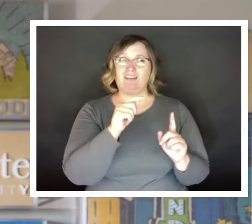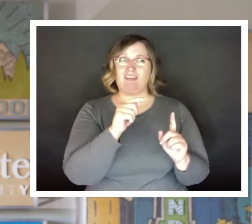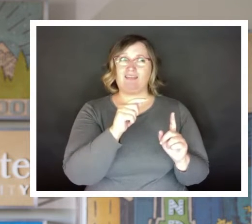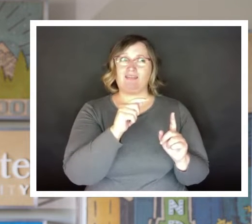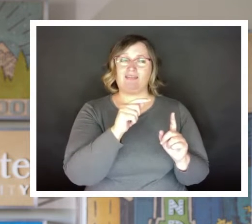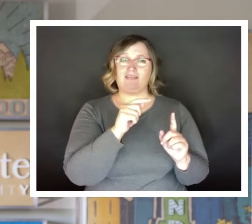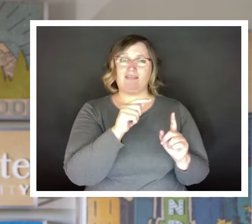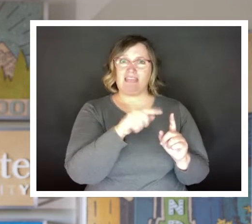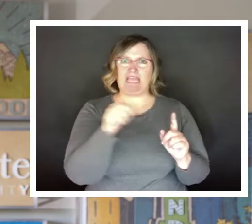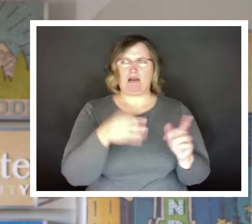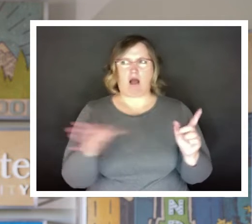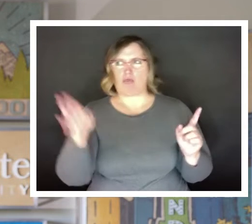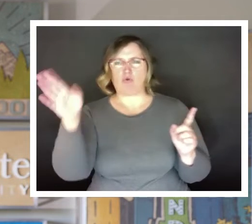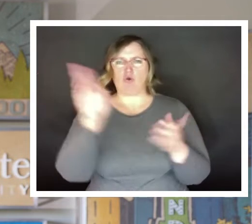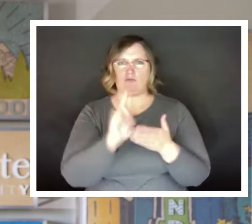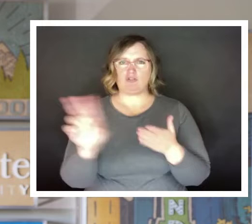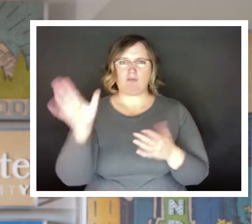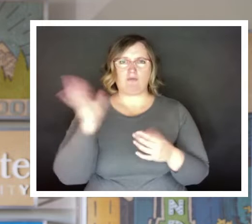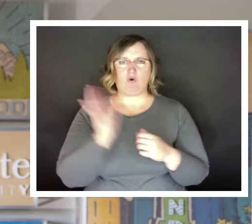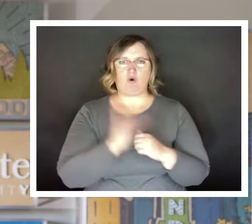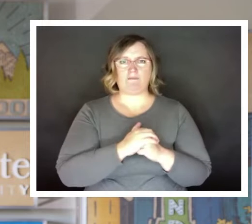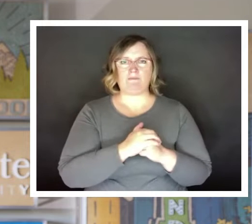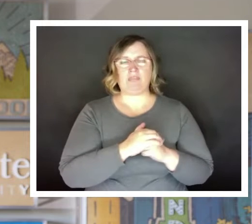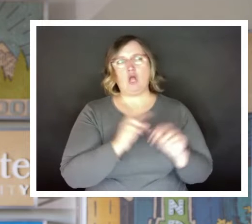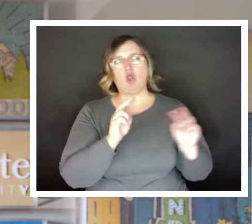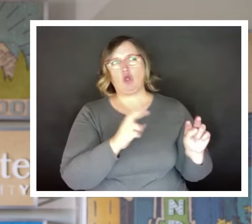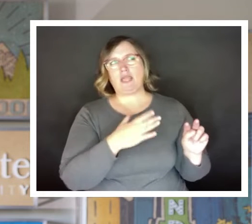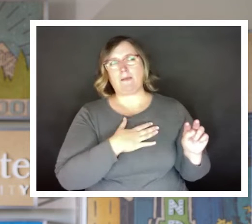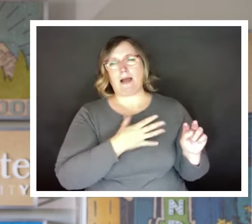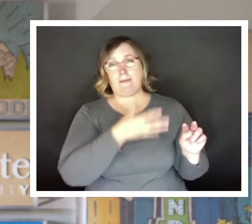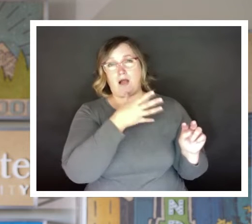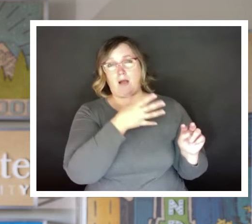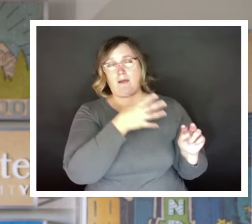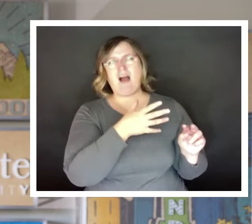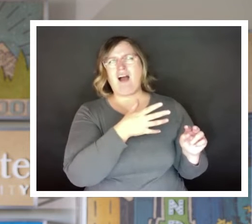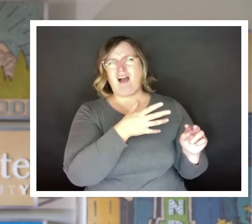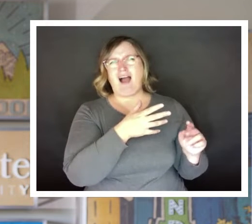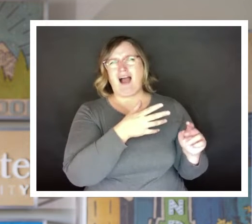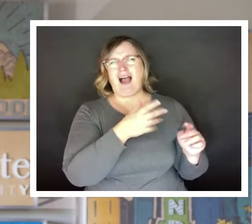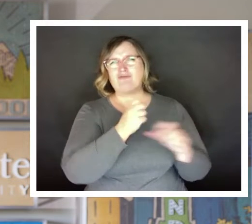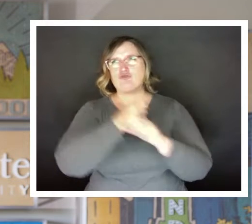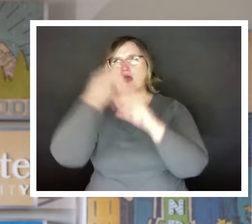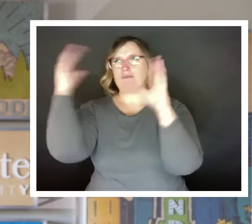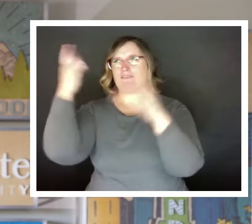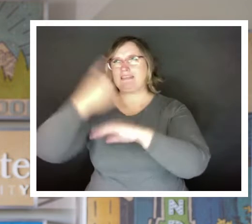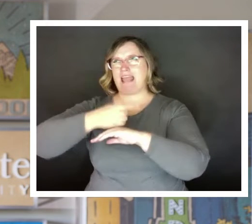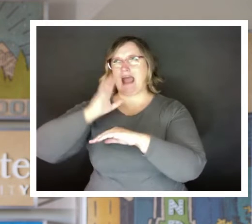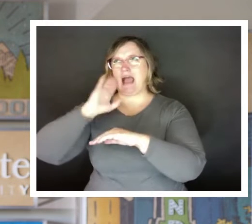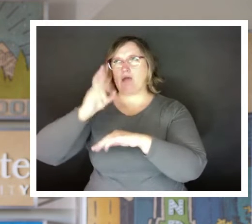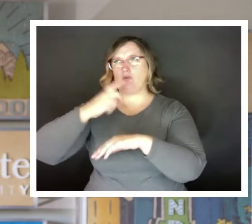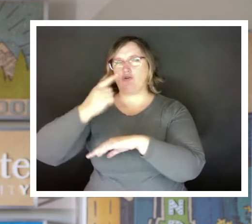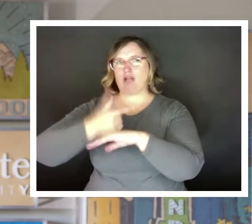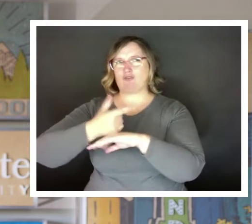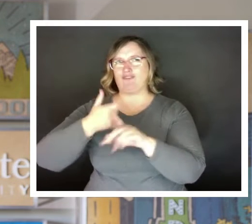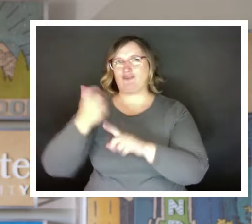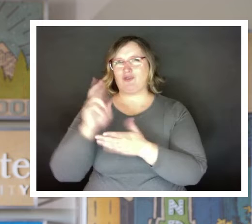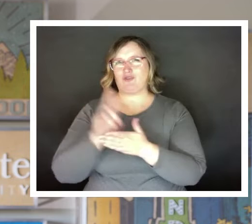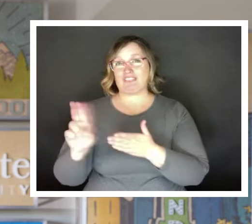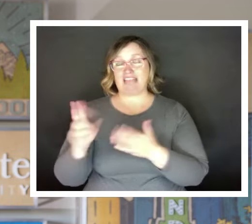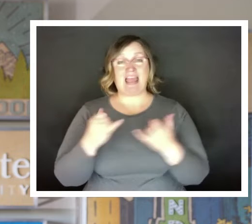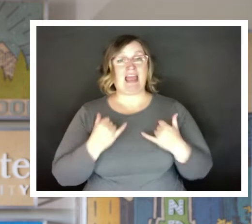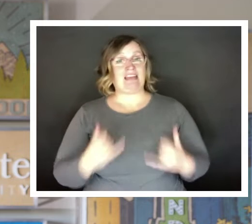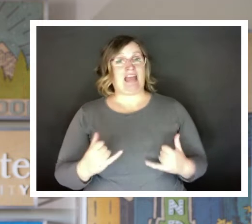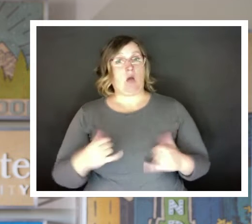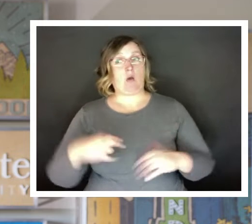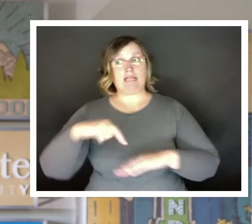university before. Looking at my mom, I've dreamt of the day that I would graduate from university. And now I